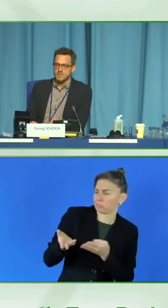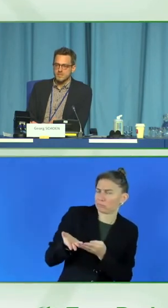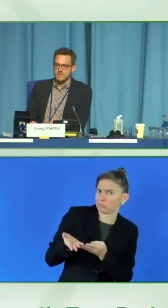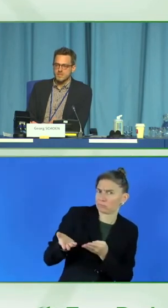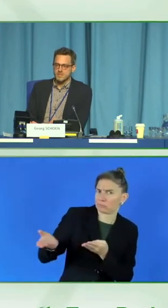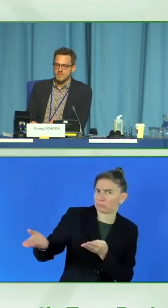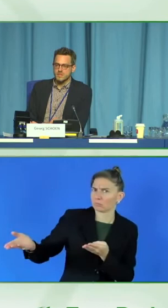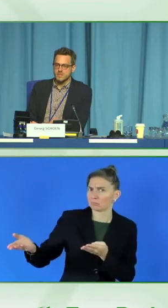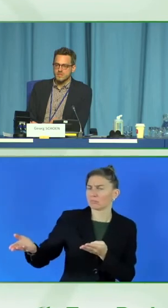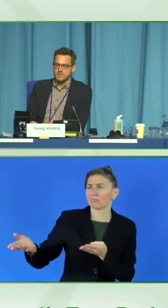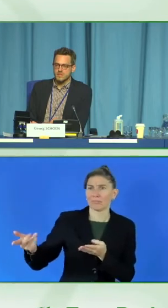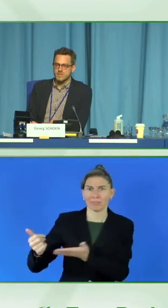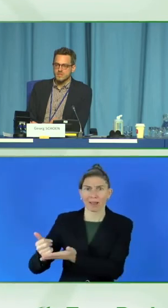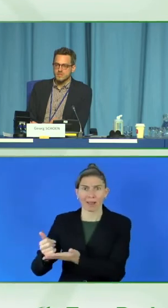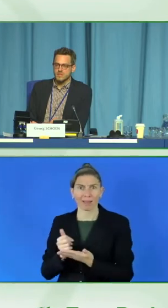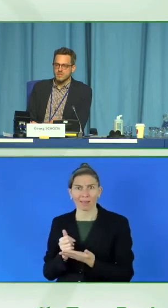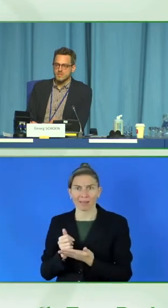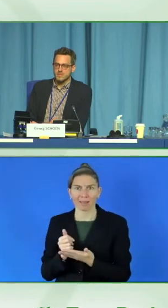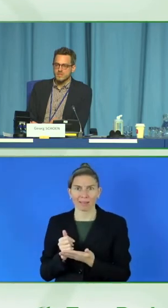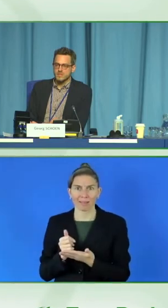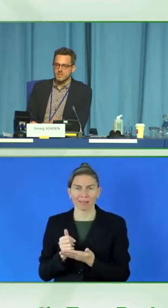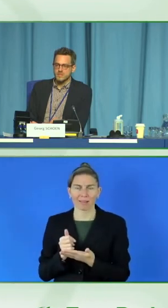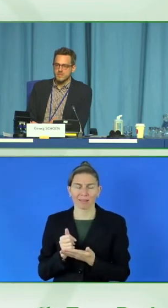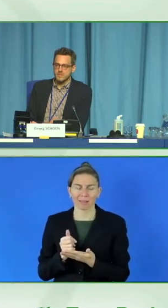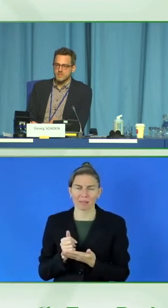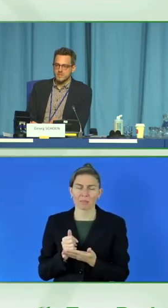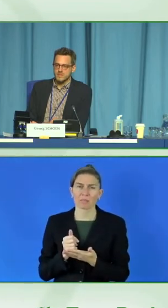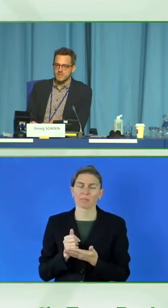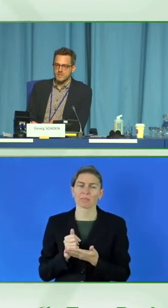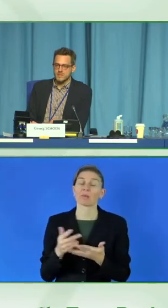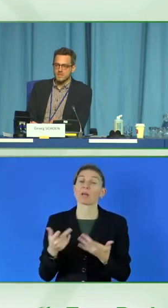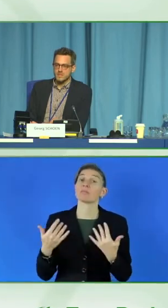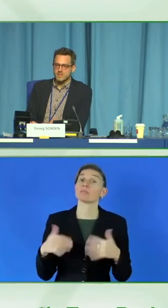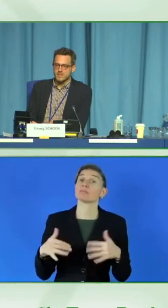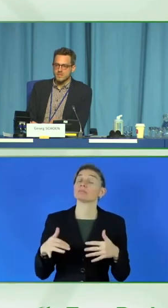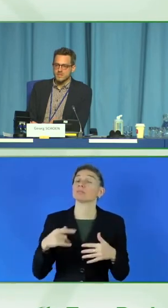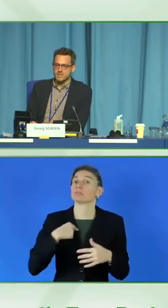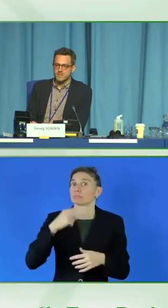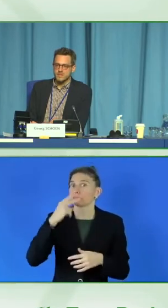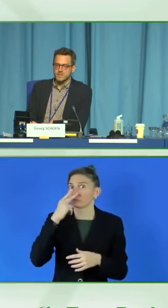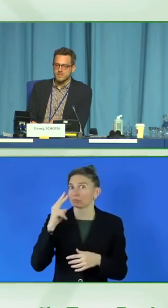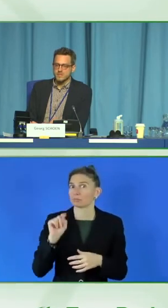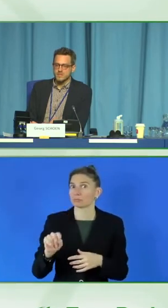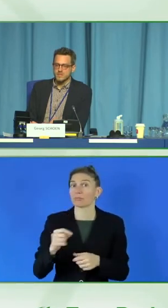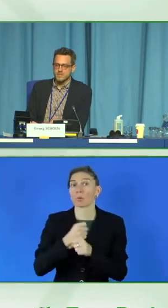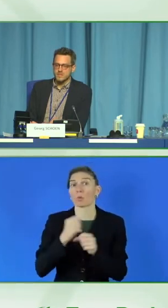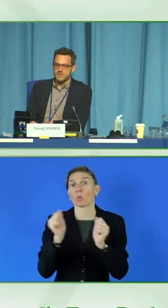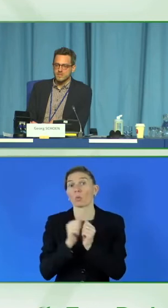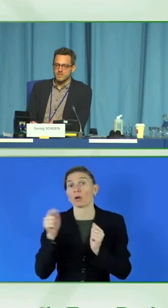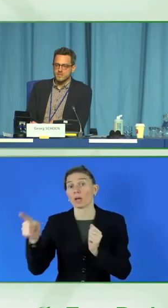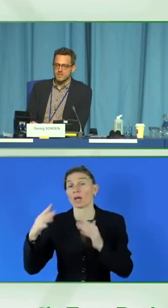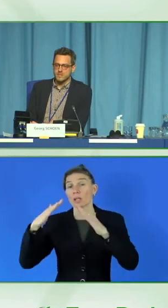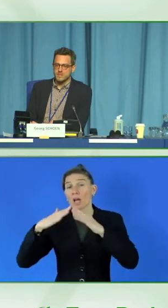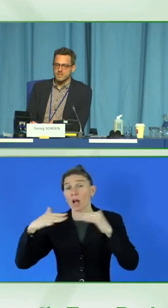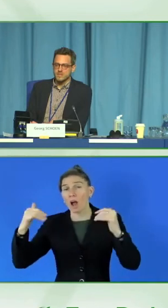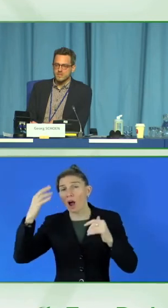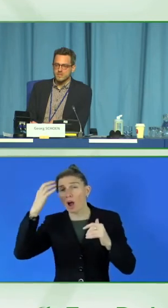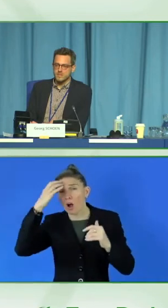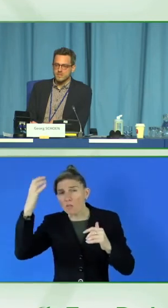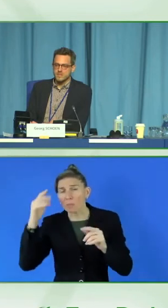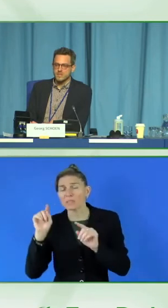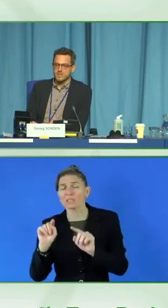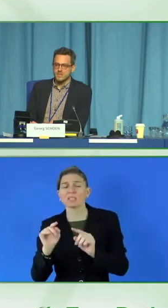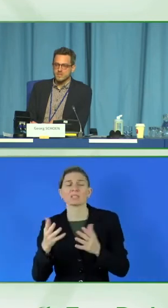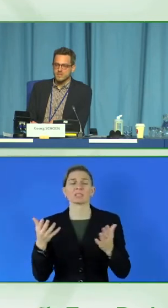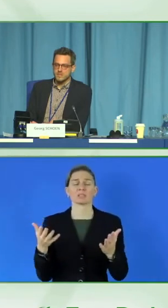with, especially in our experience working with the government or with academics